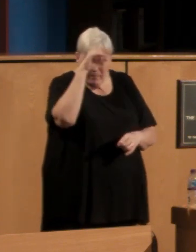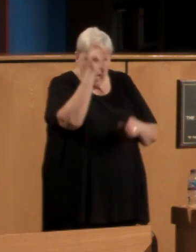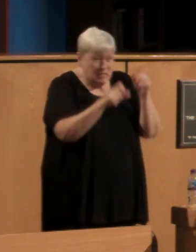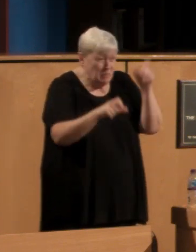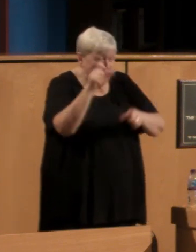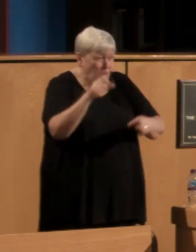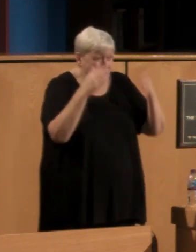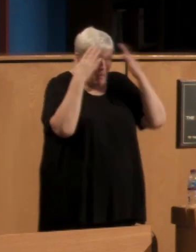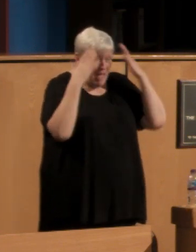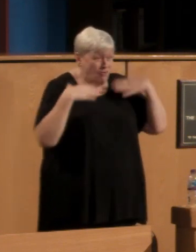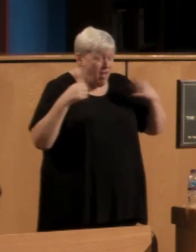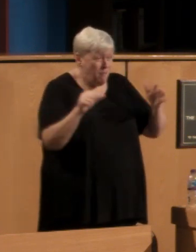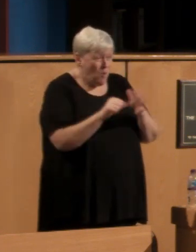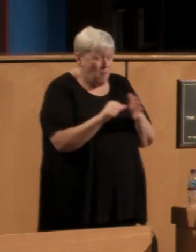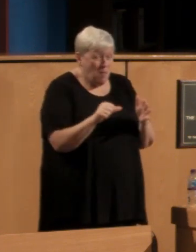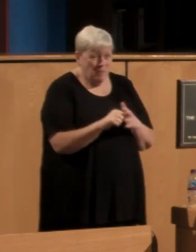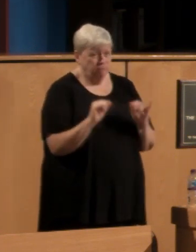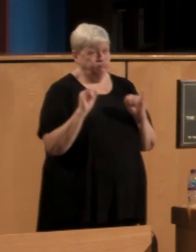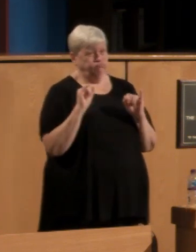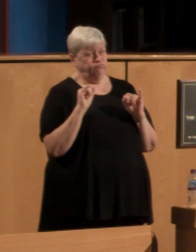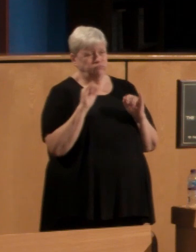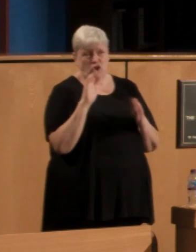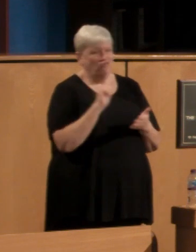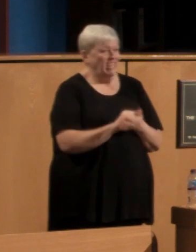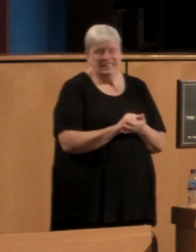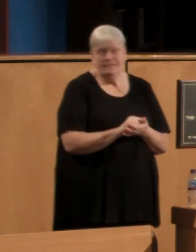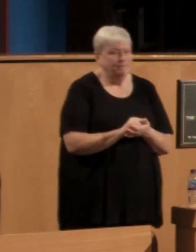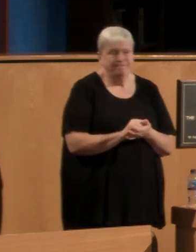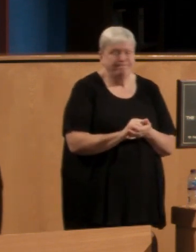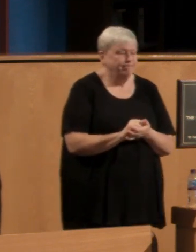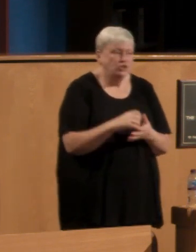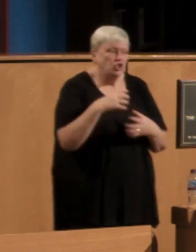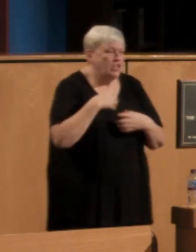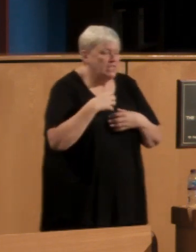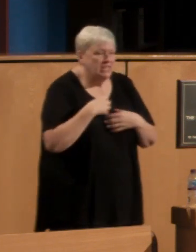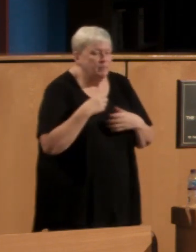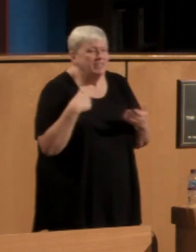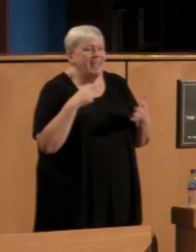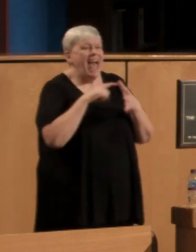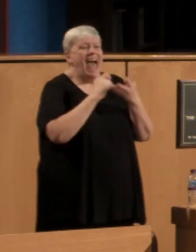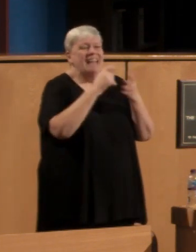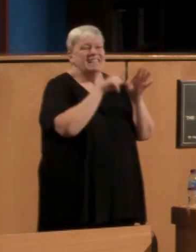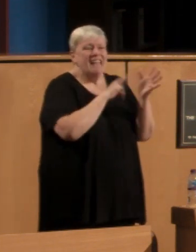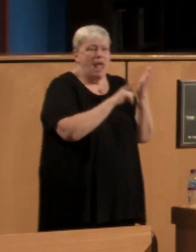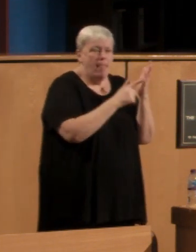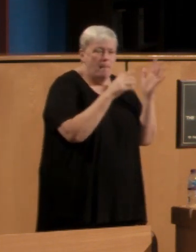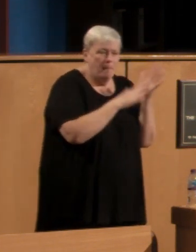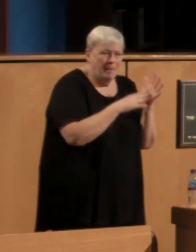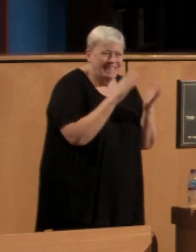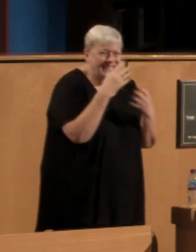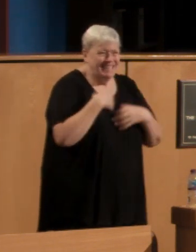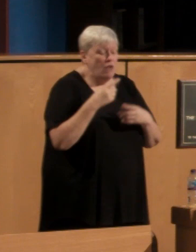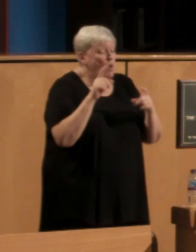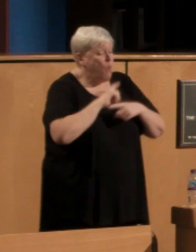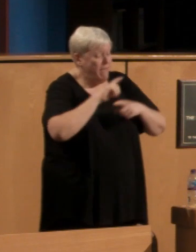issues. But to me, that's not the scary thing about an asylum. The scary thing about an asylum is that you might